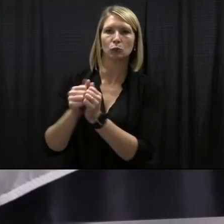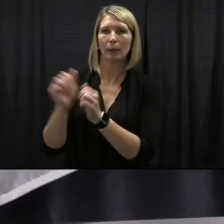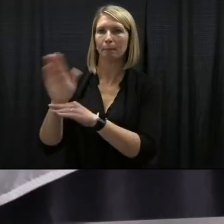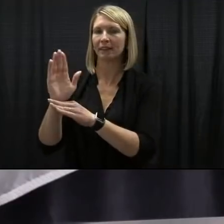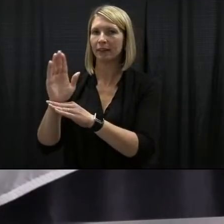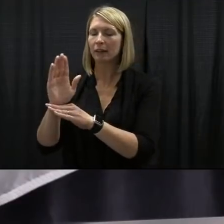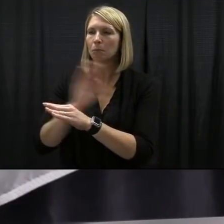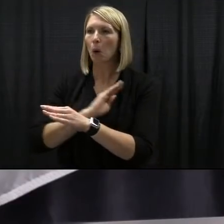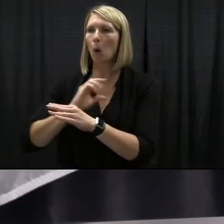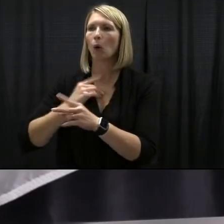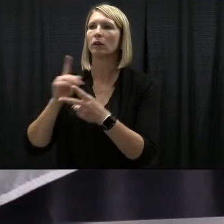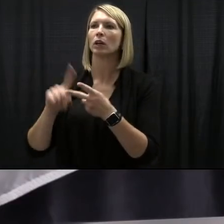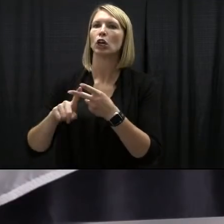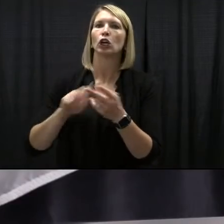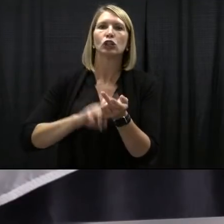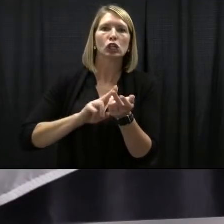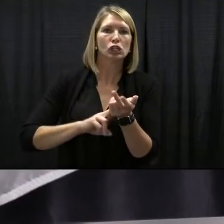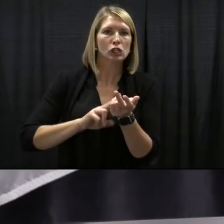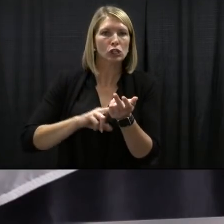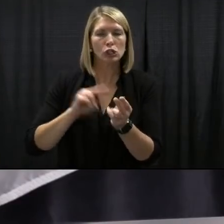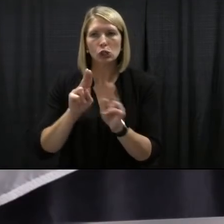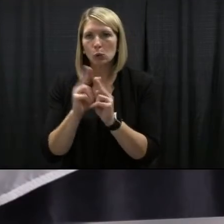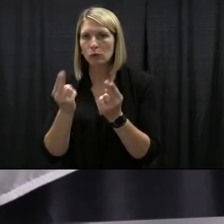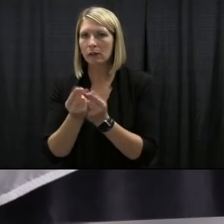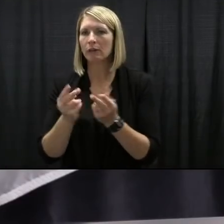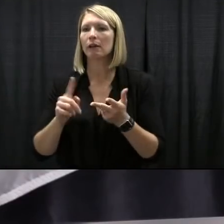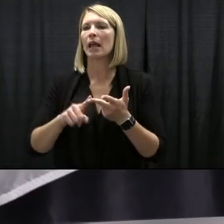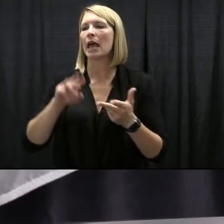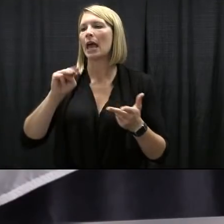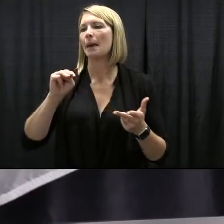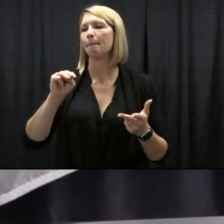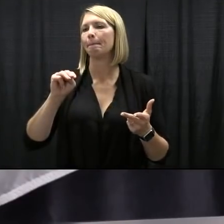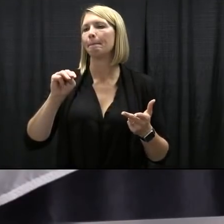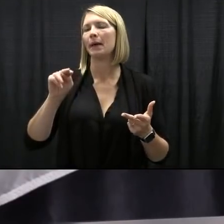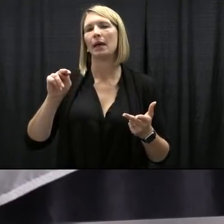Registered Nurses Union and the NLMA yesterday, and